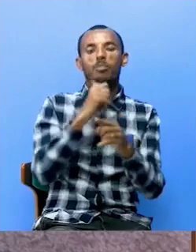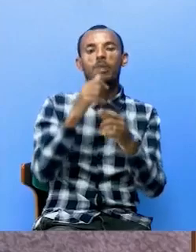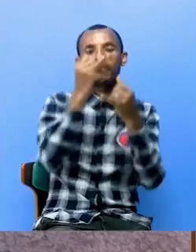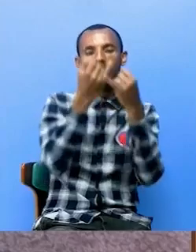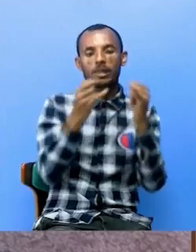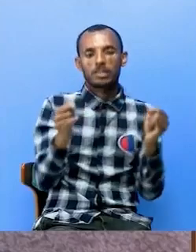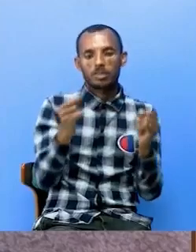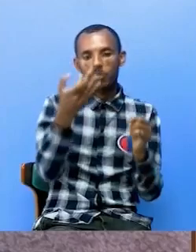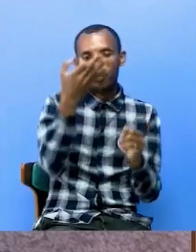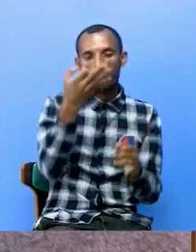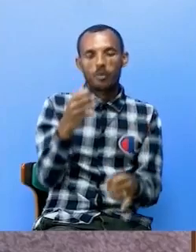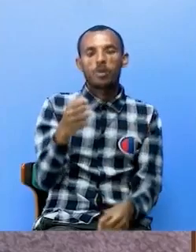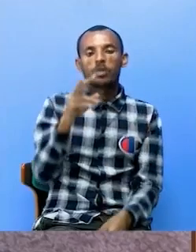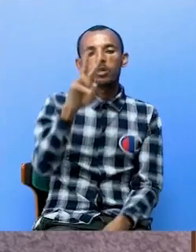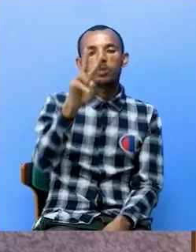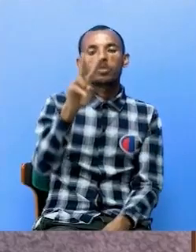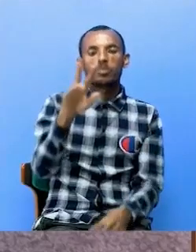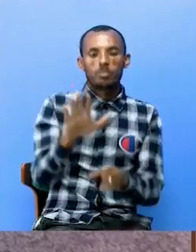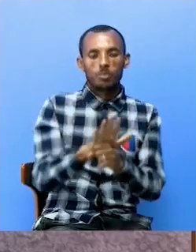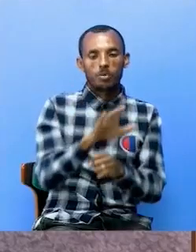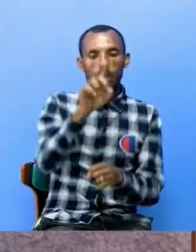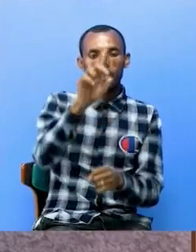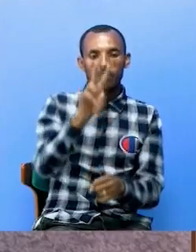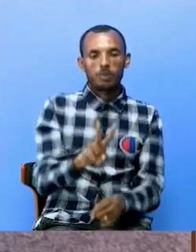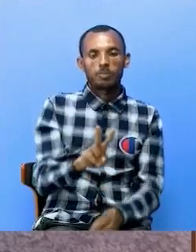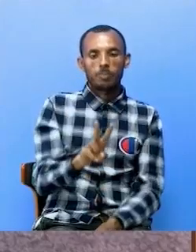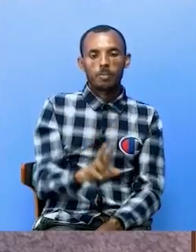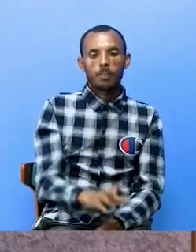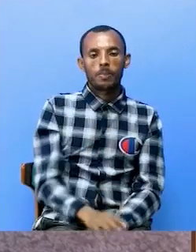fraction form of 2 and half?